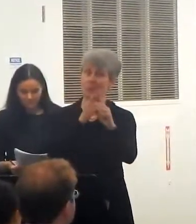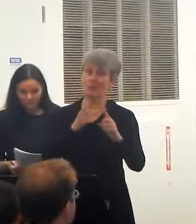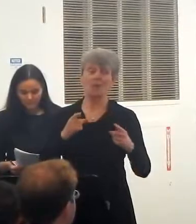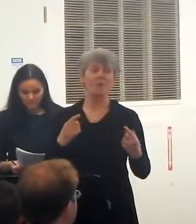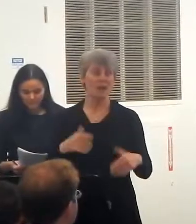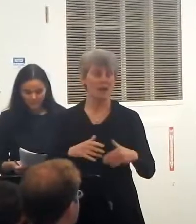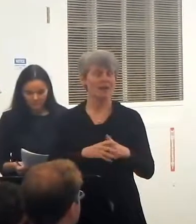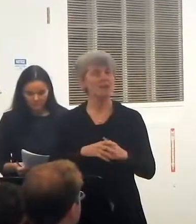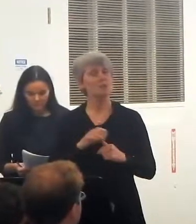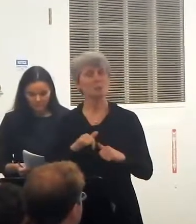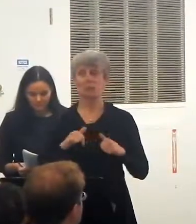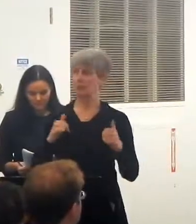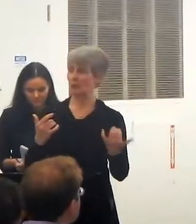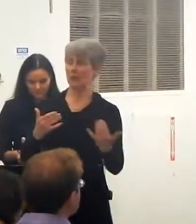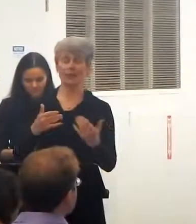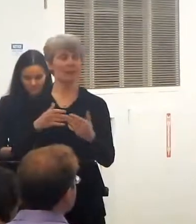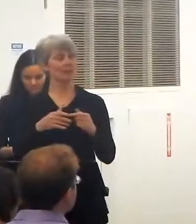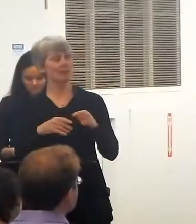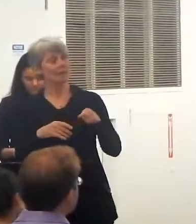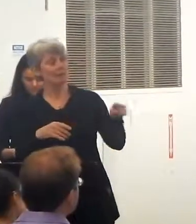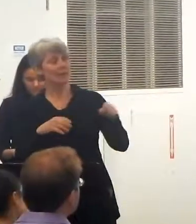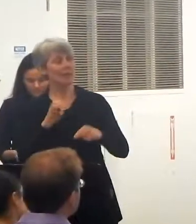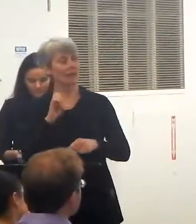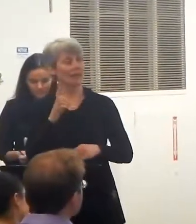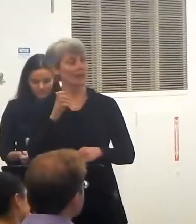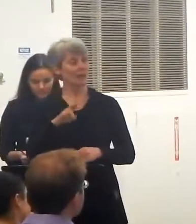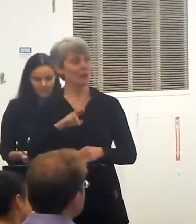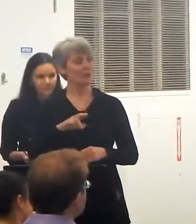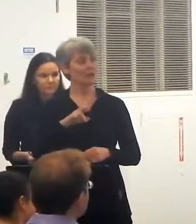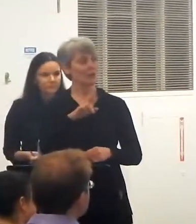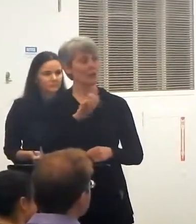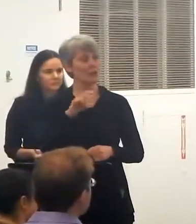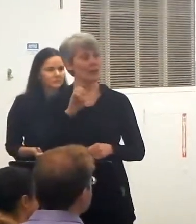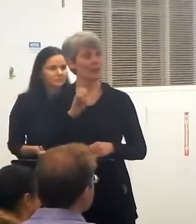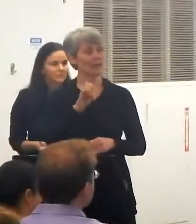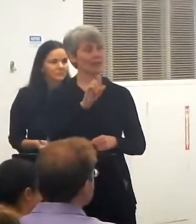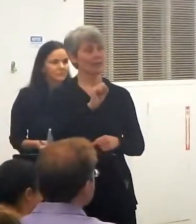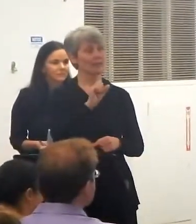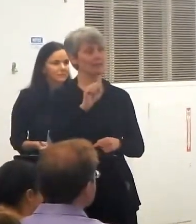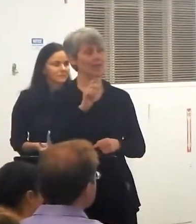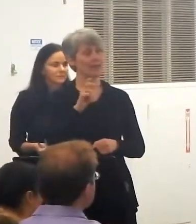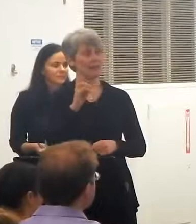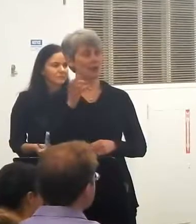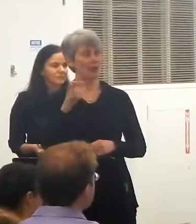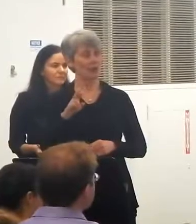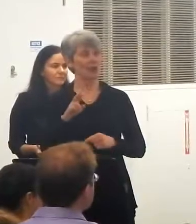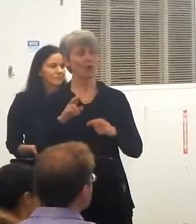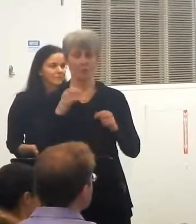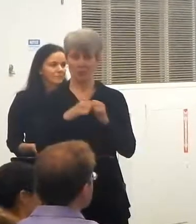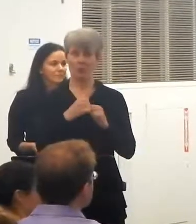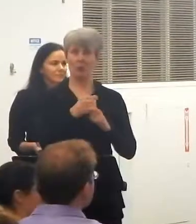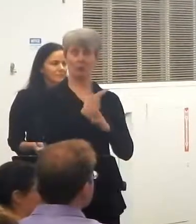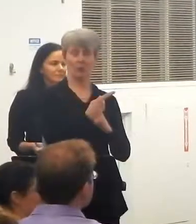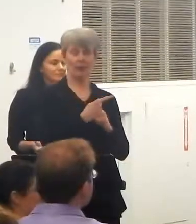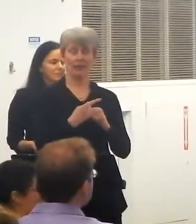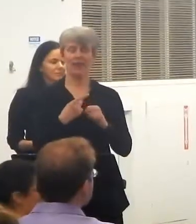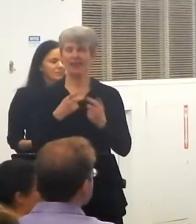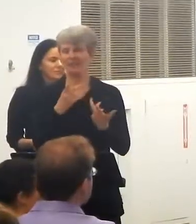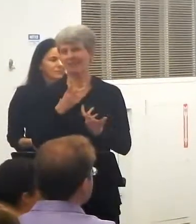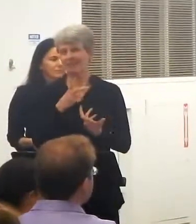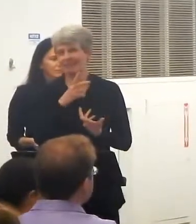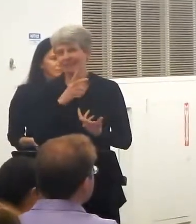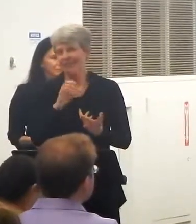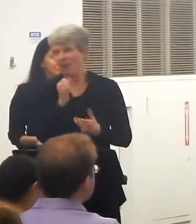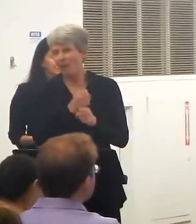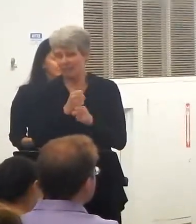I get to share the space today with my editor, Renee Sathakar, and we would sit in this cafe and go over and over drafts of